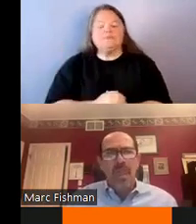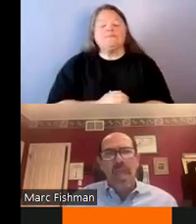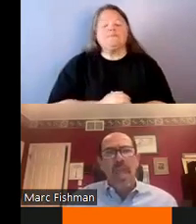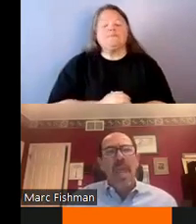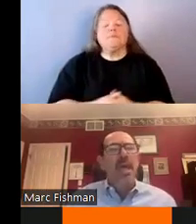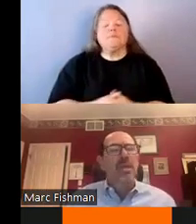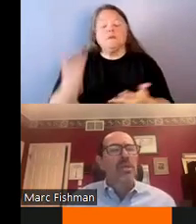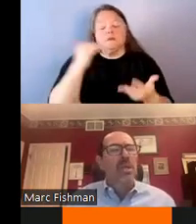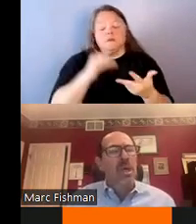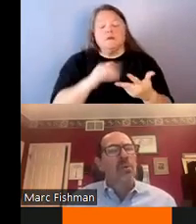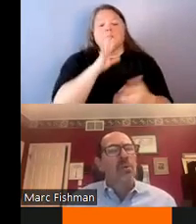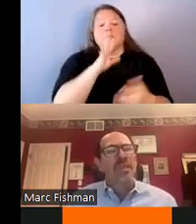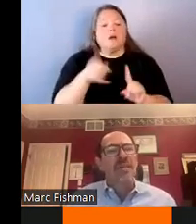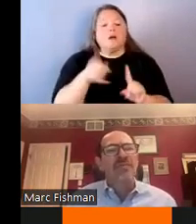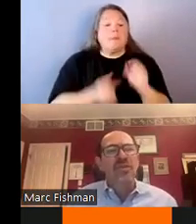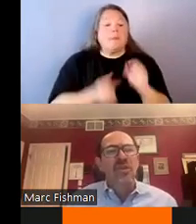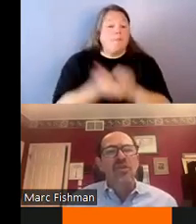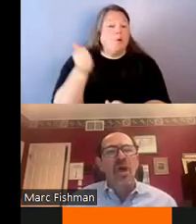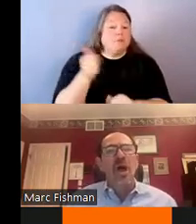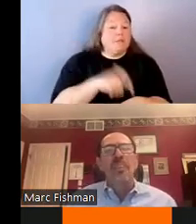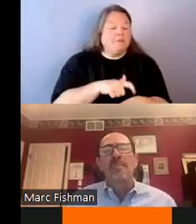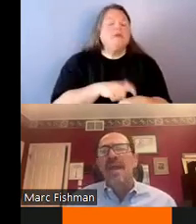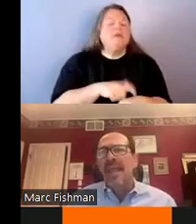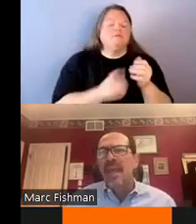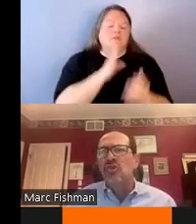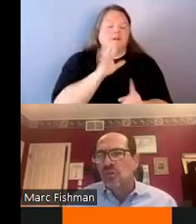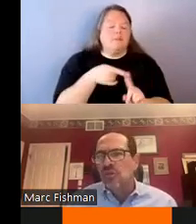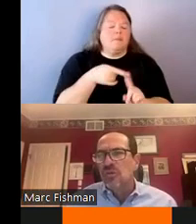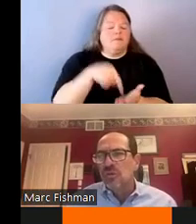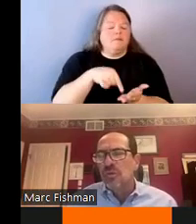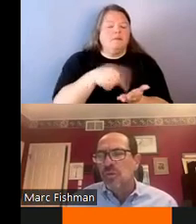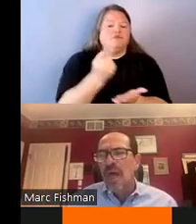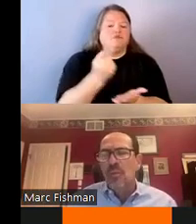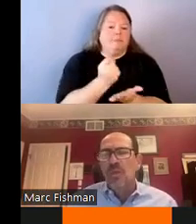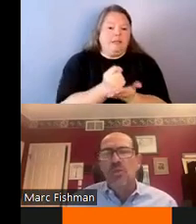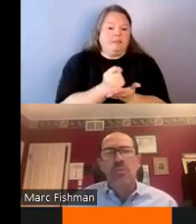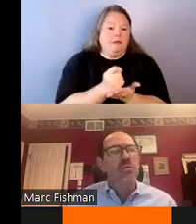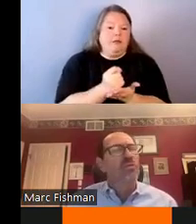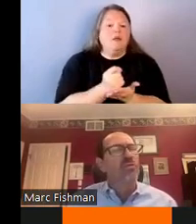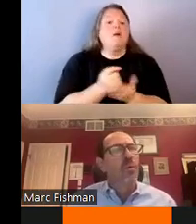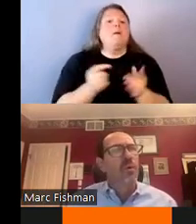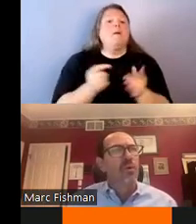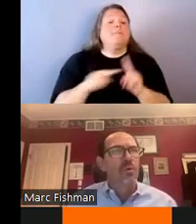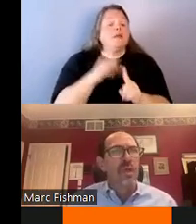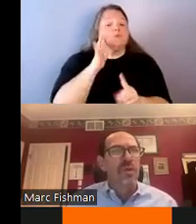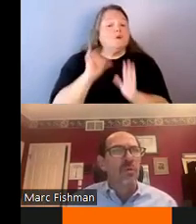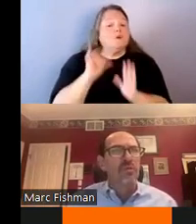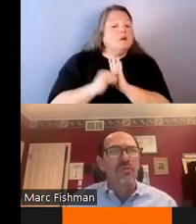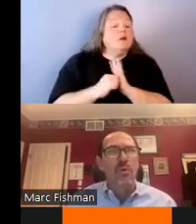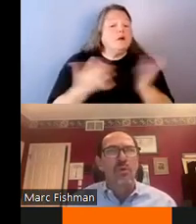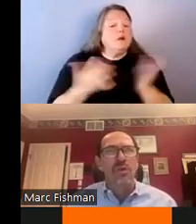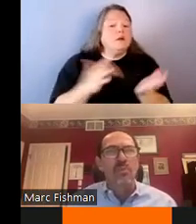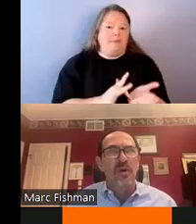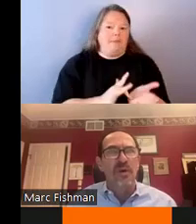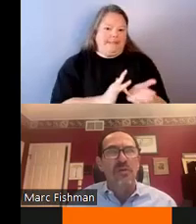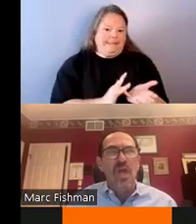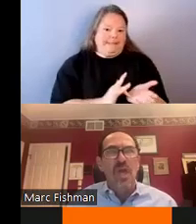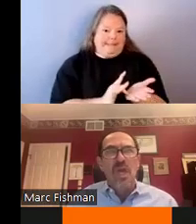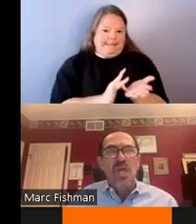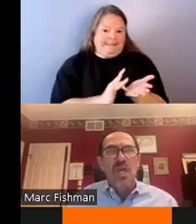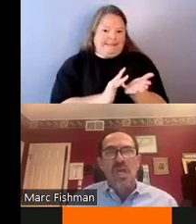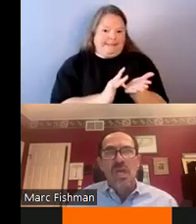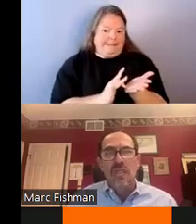treatment and with an emphasis on the medications that we use for OUD. And those of you who are